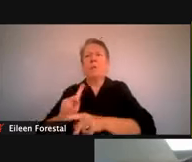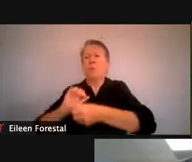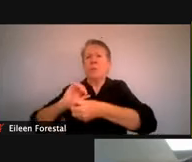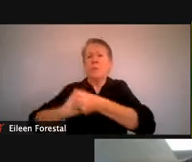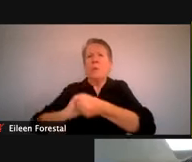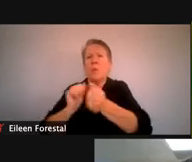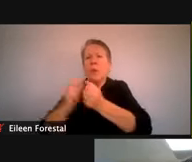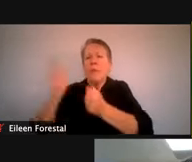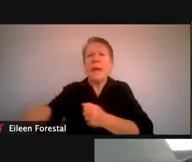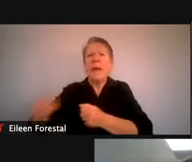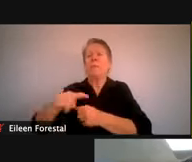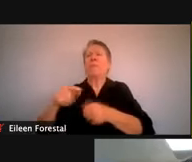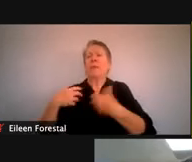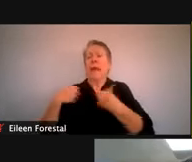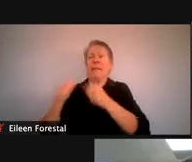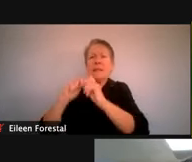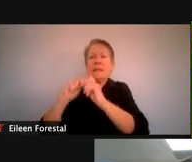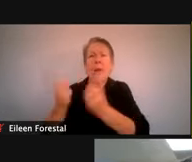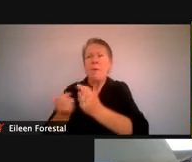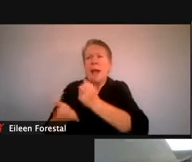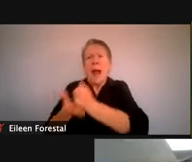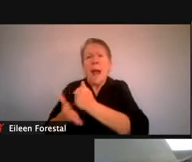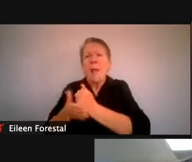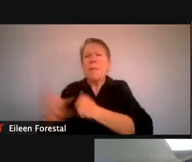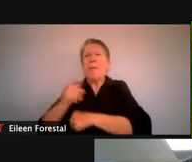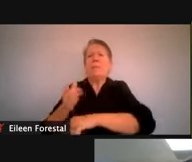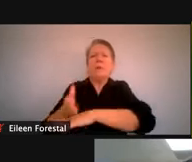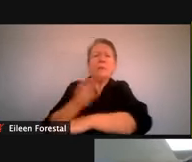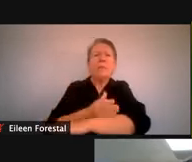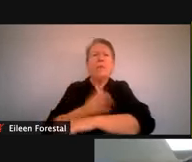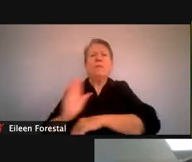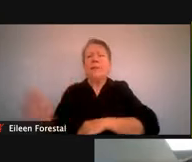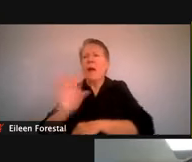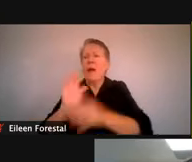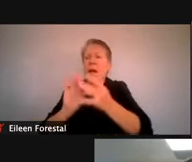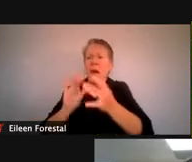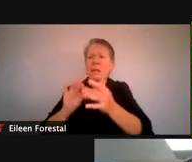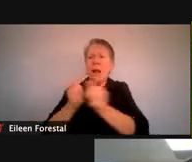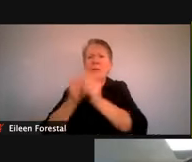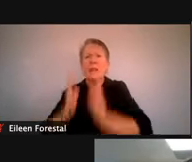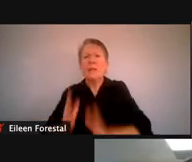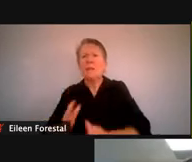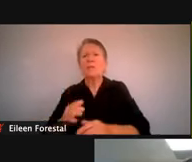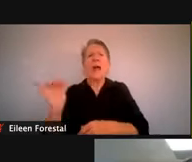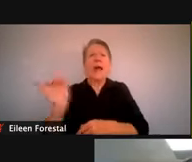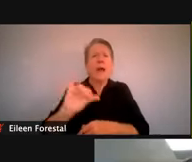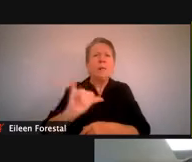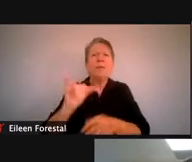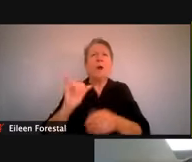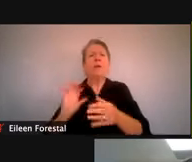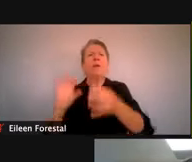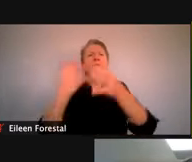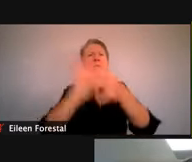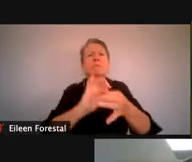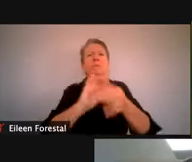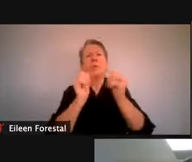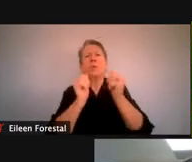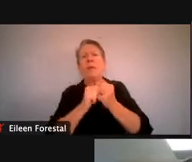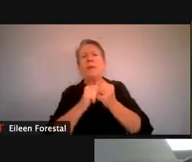and isolation capacity. Additionally, we're working with the following counties: Atlantic, Bergen,